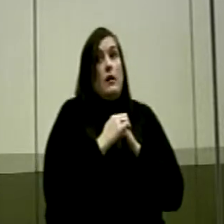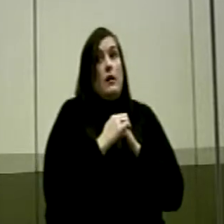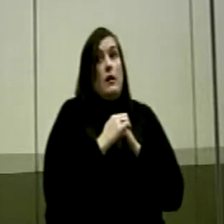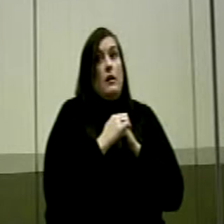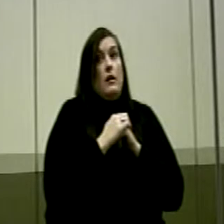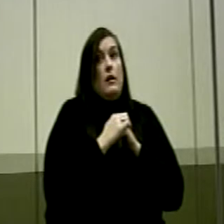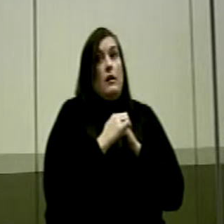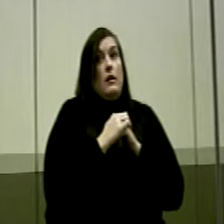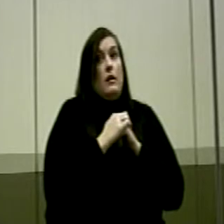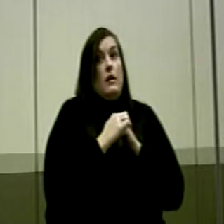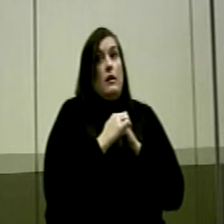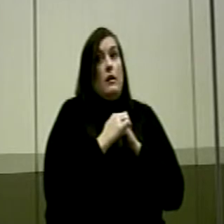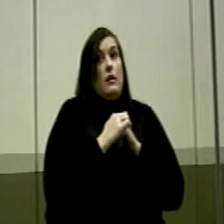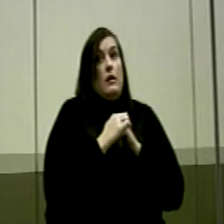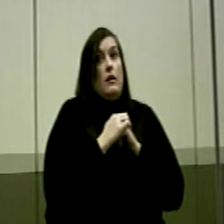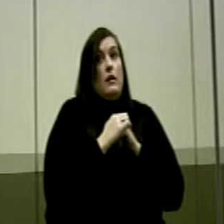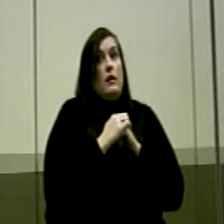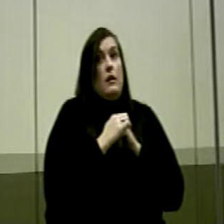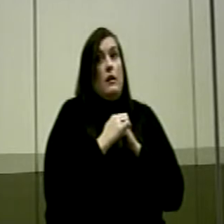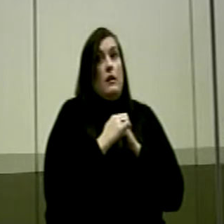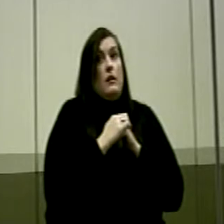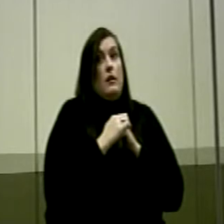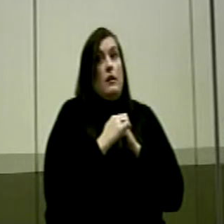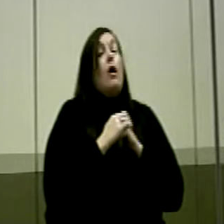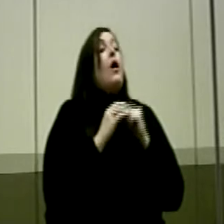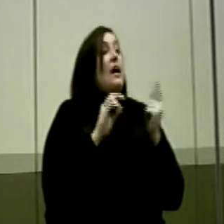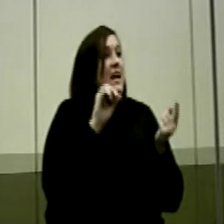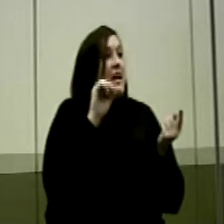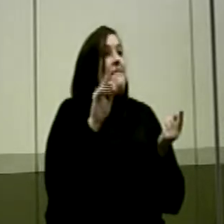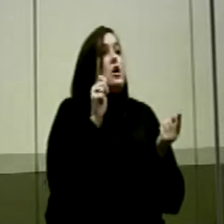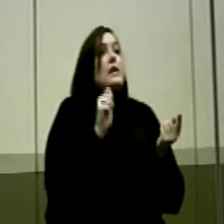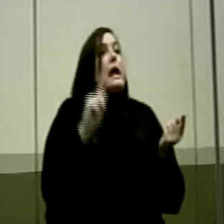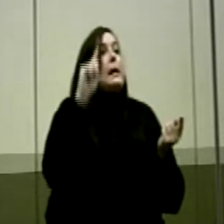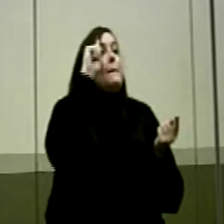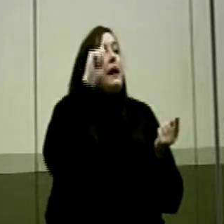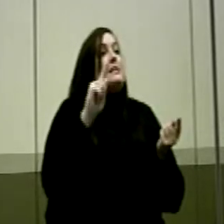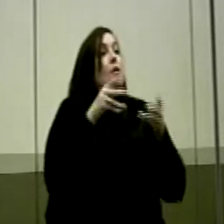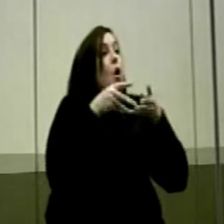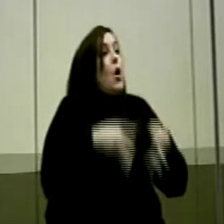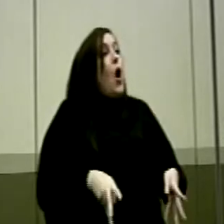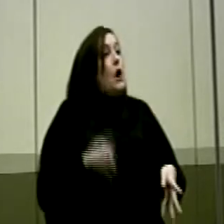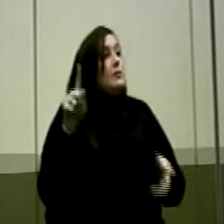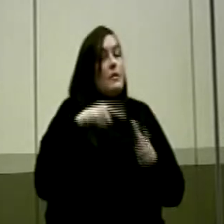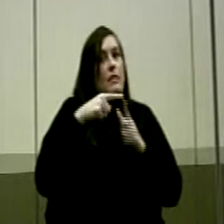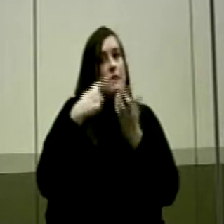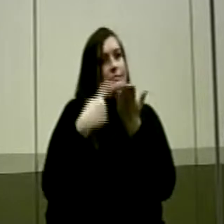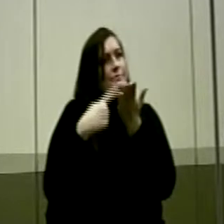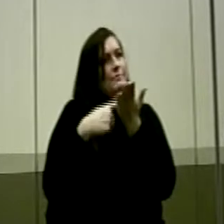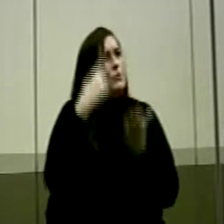pennies lost, they need to tell you why. We need to have a discussion about